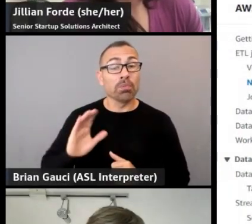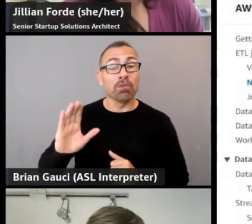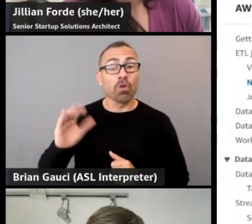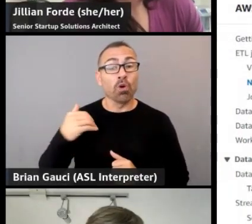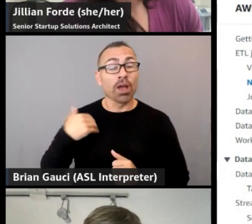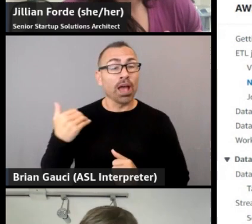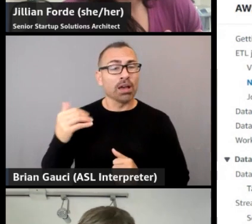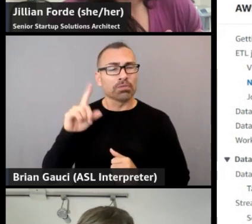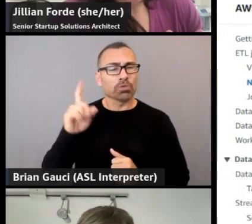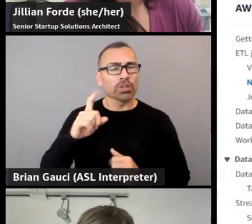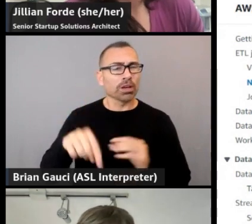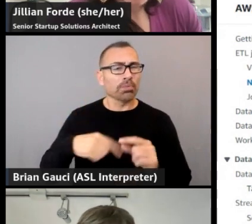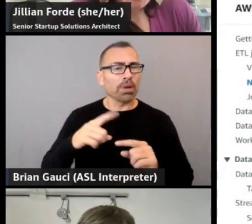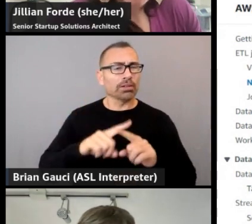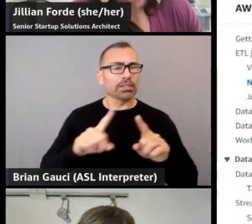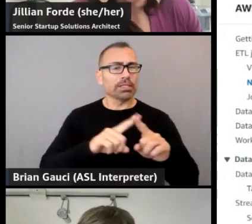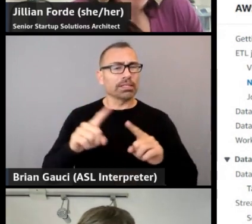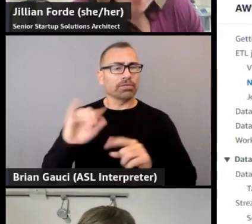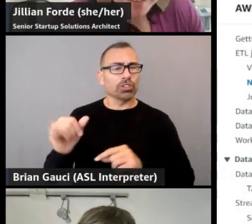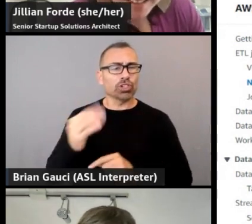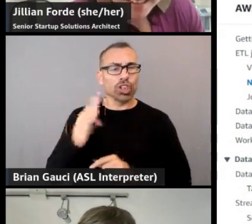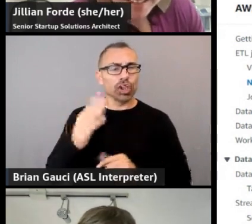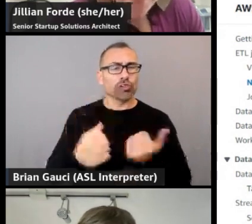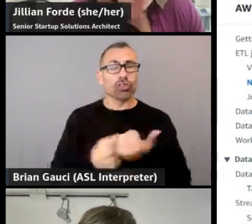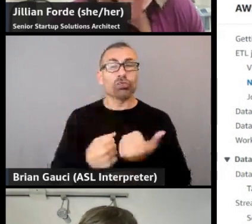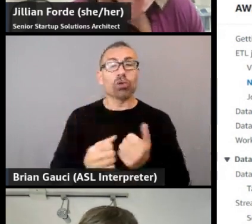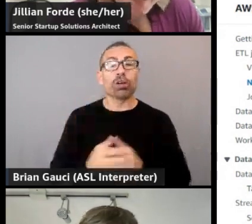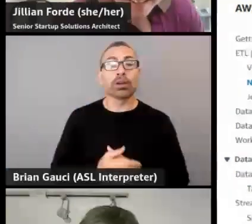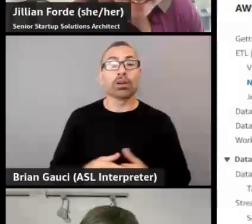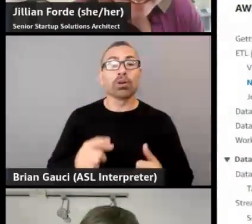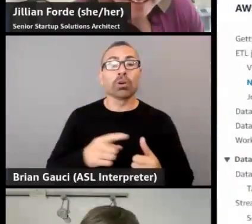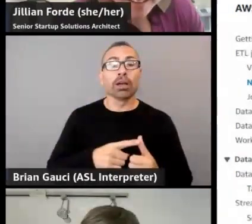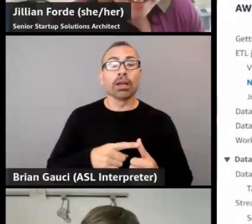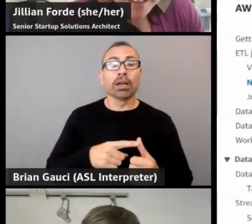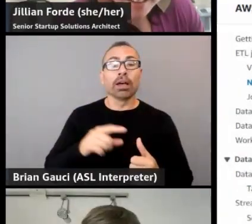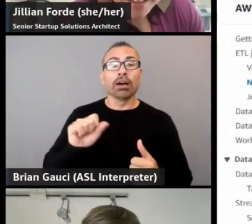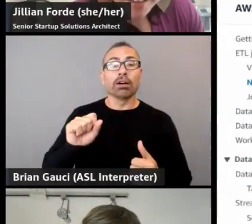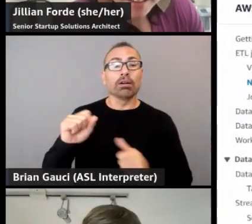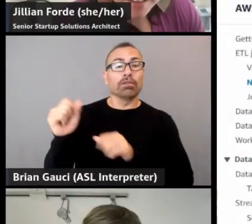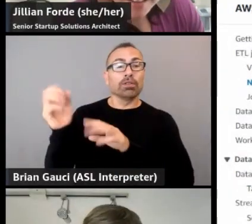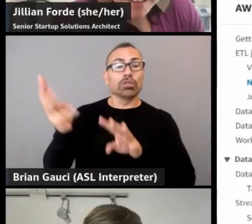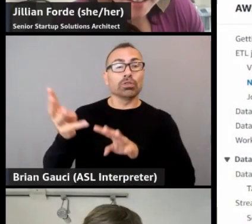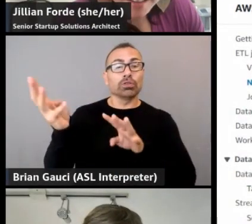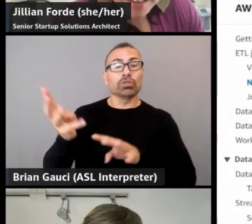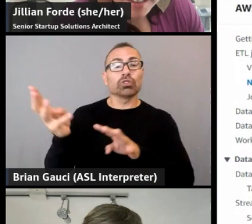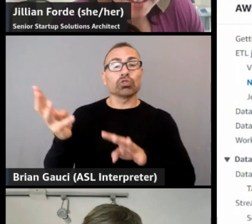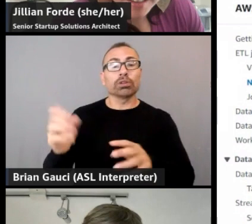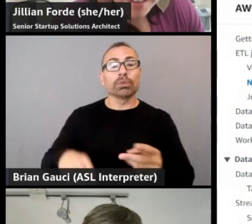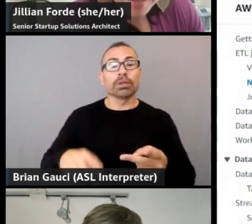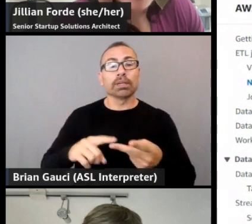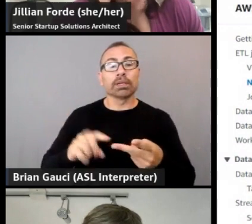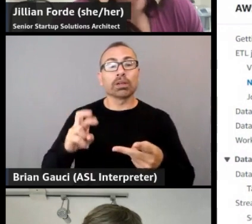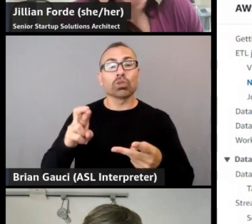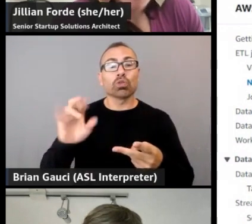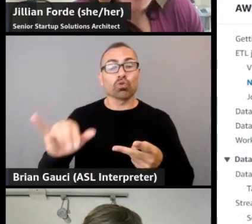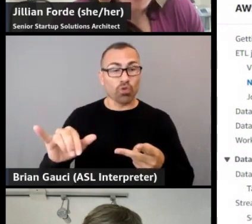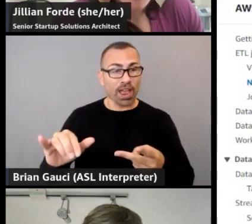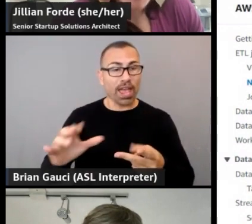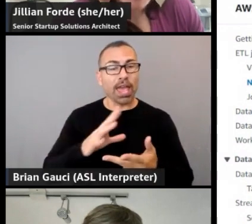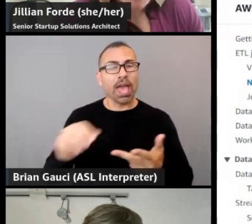of jobs that are supported. So streaming, Ray. Today we are going to talk about Ray, and obviously there's a Spark job as well. And